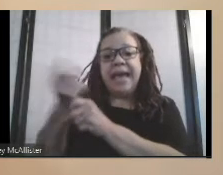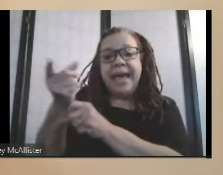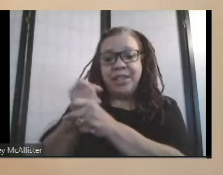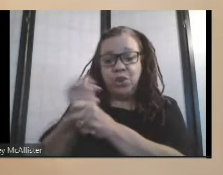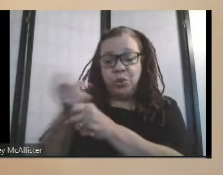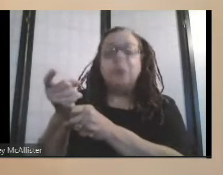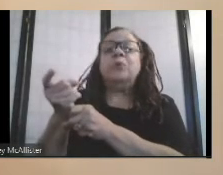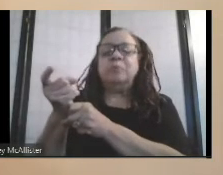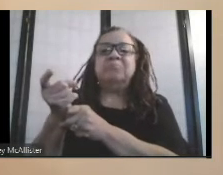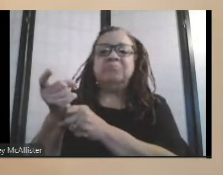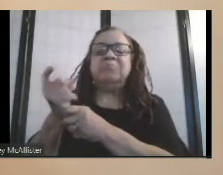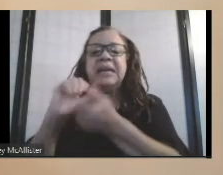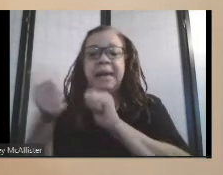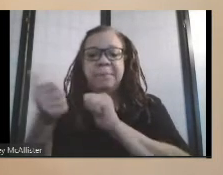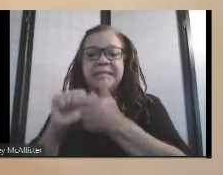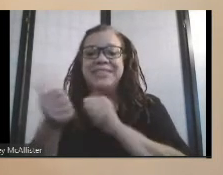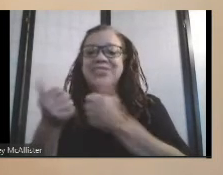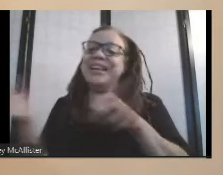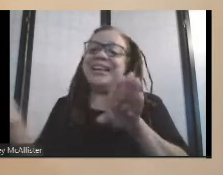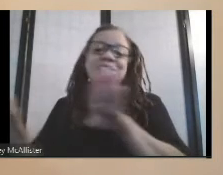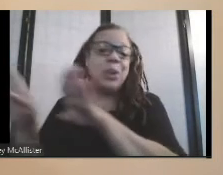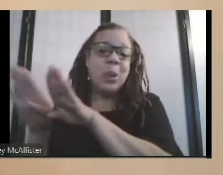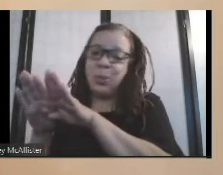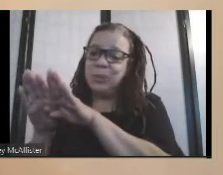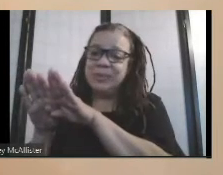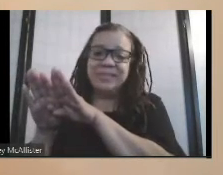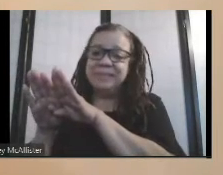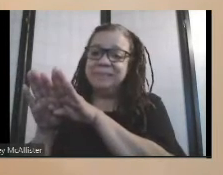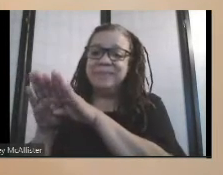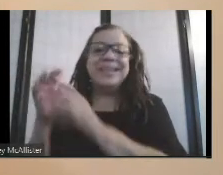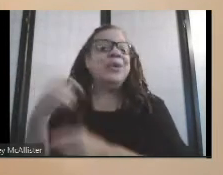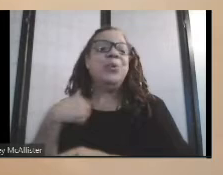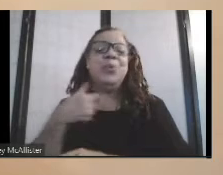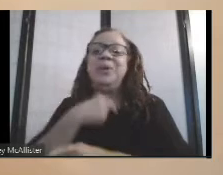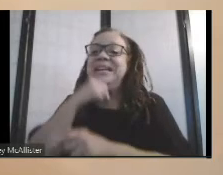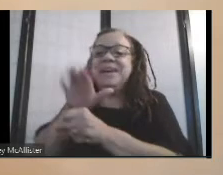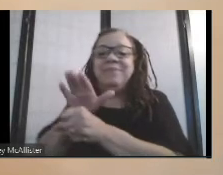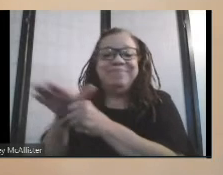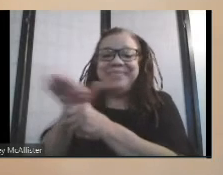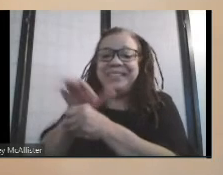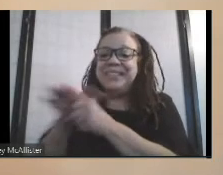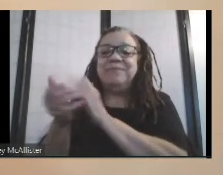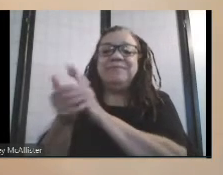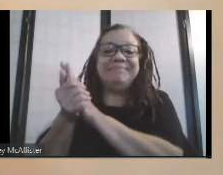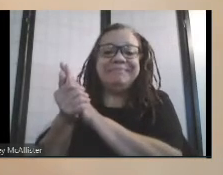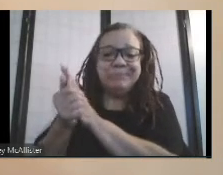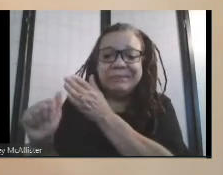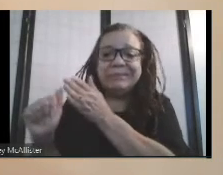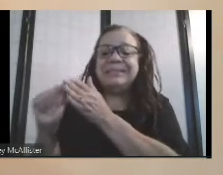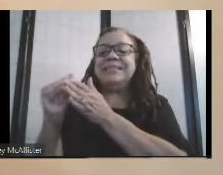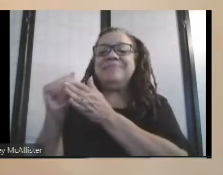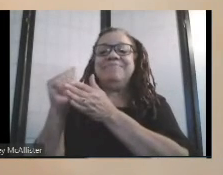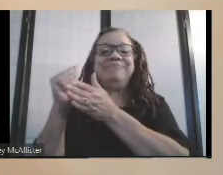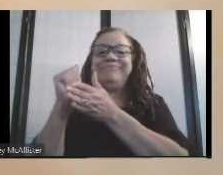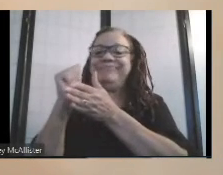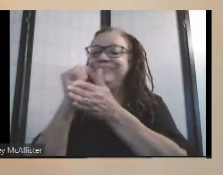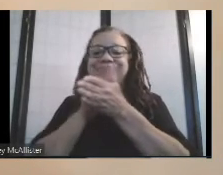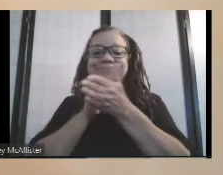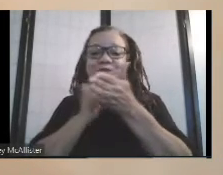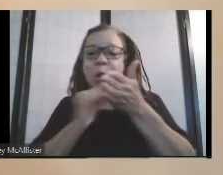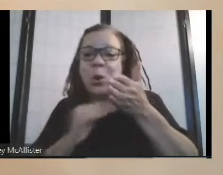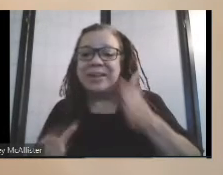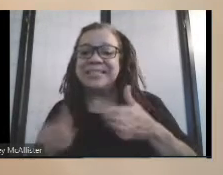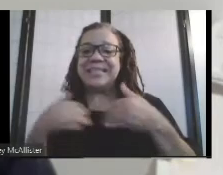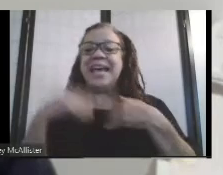the International Children's Exhibition of Fine Arts has closed. Unfortunately, we did not get submissions of high enough quality to have